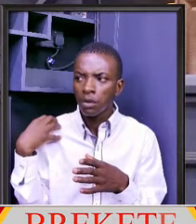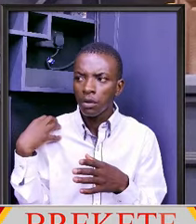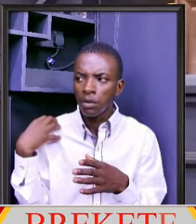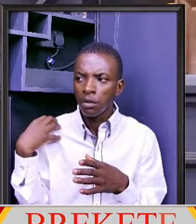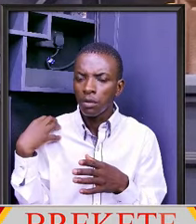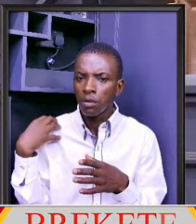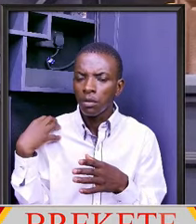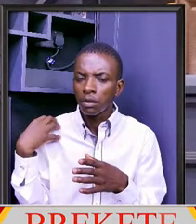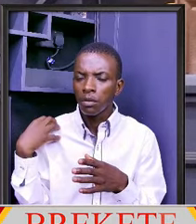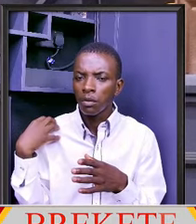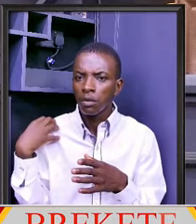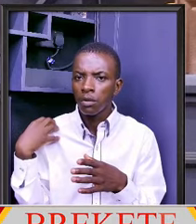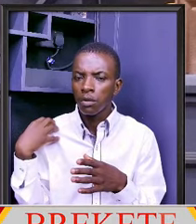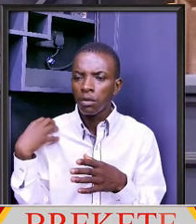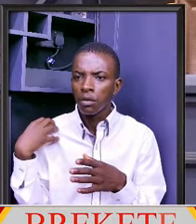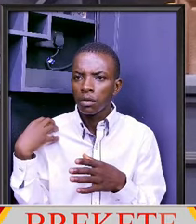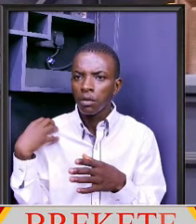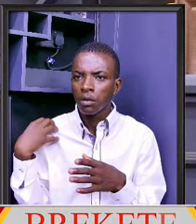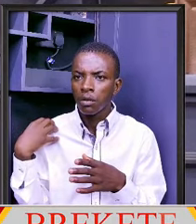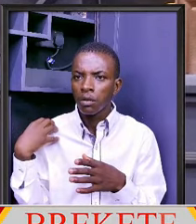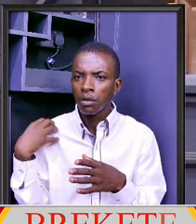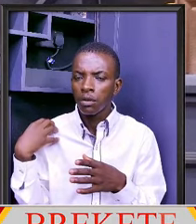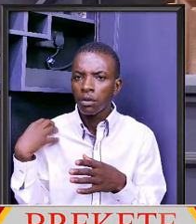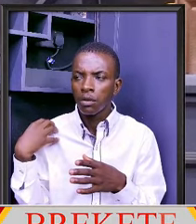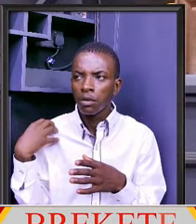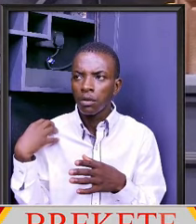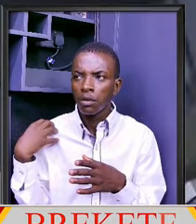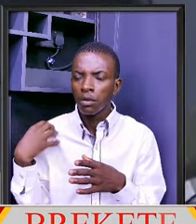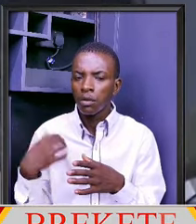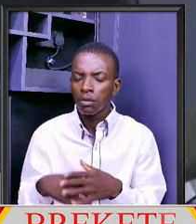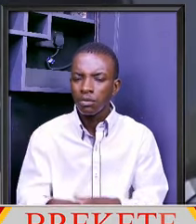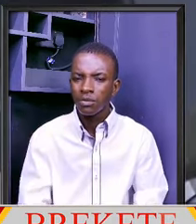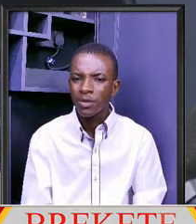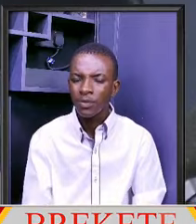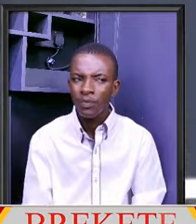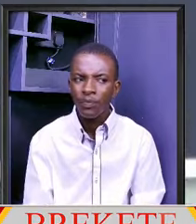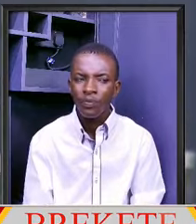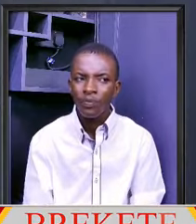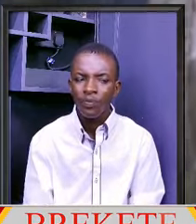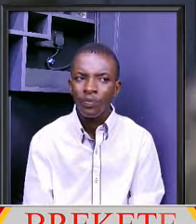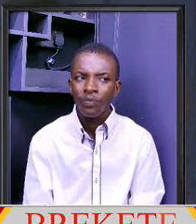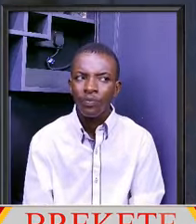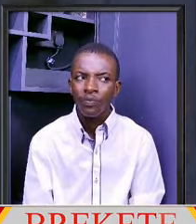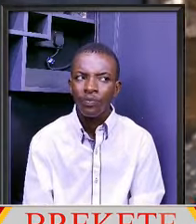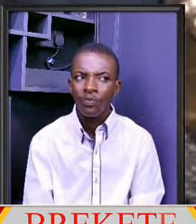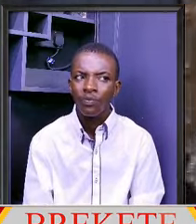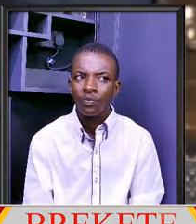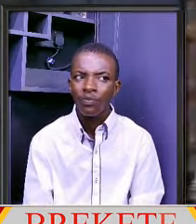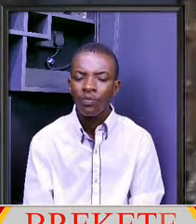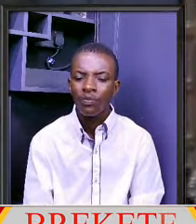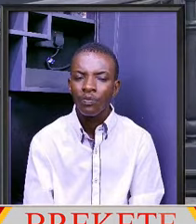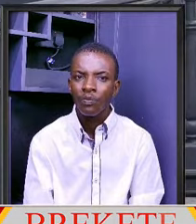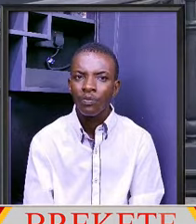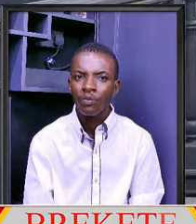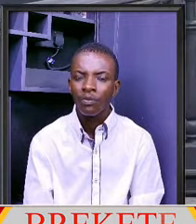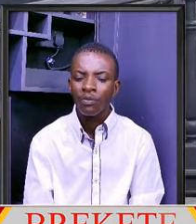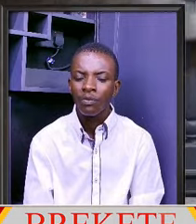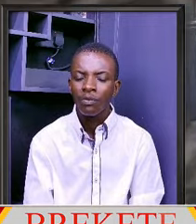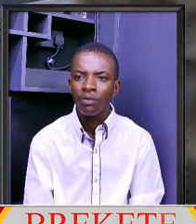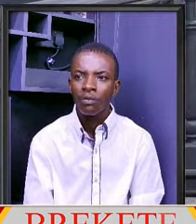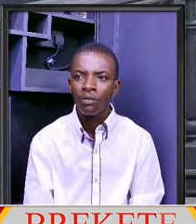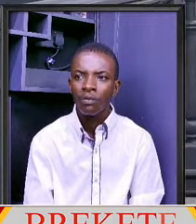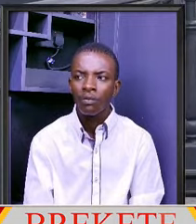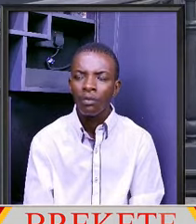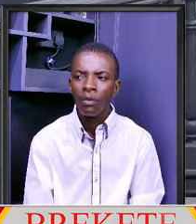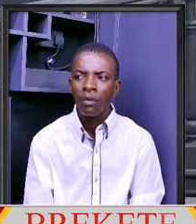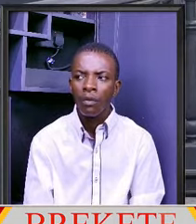the program. No. Yes, I sent you the message that, you know, I told you. You said I should send you a message that you get live on